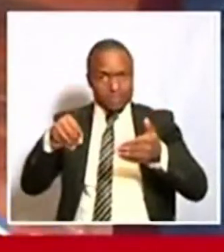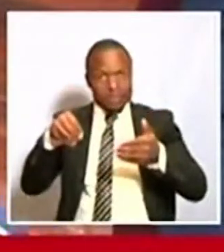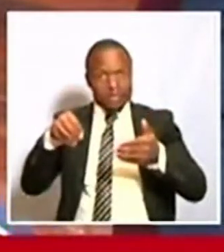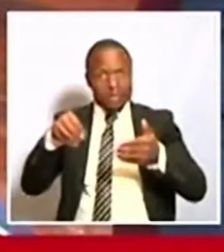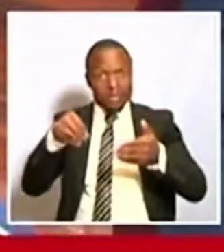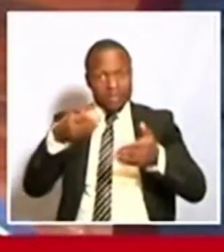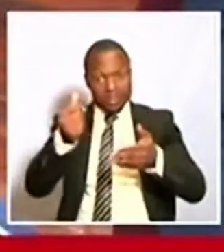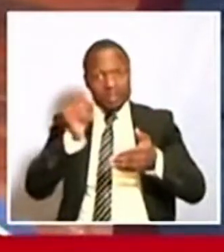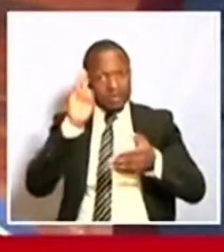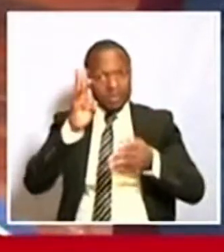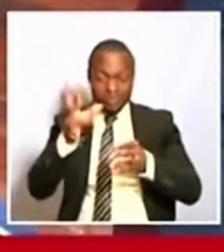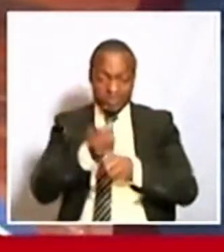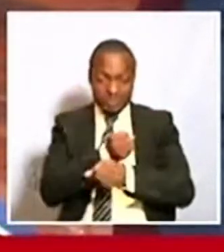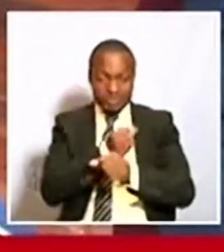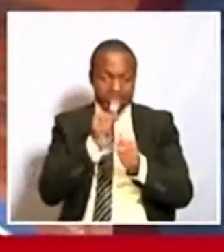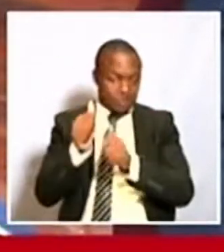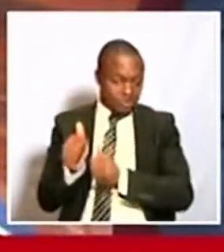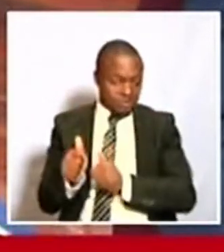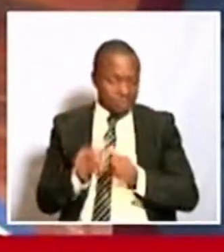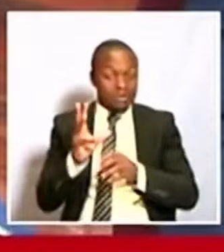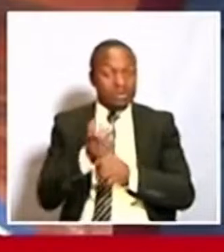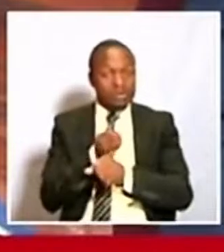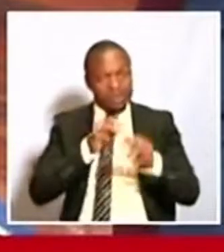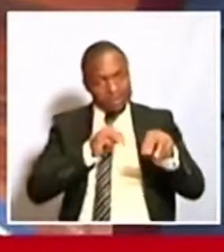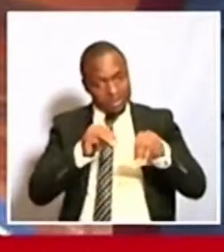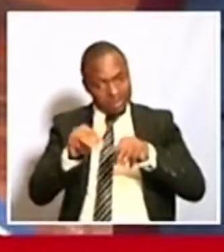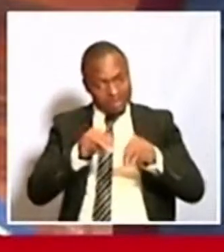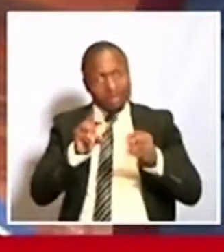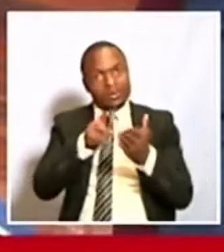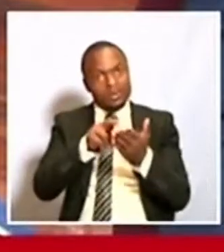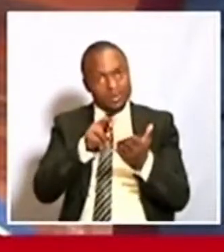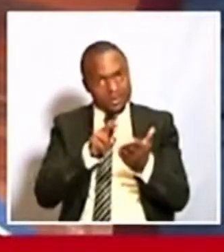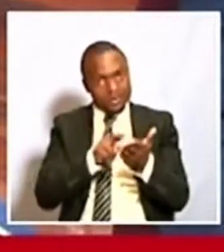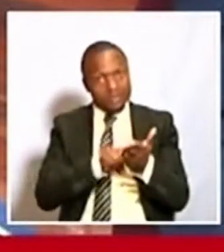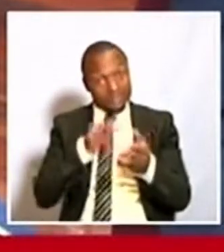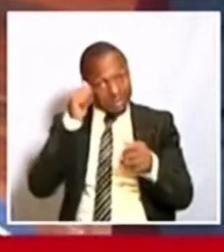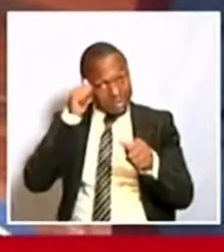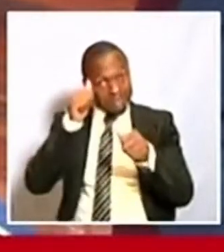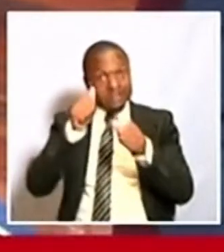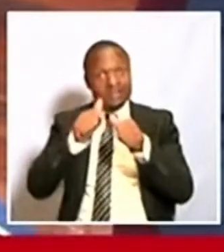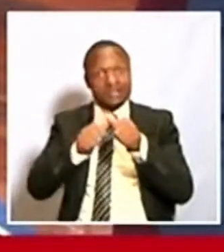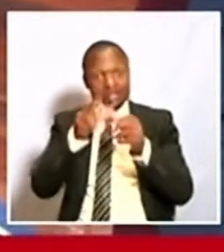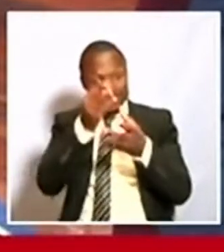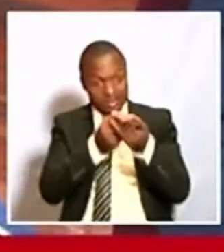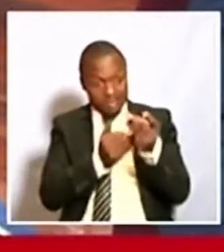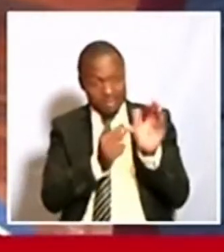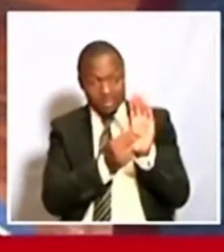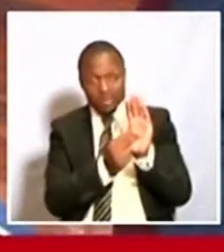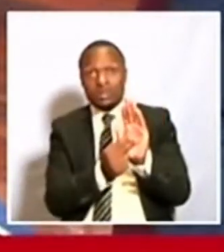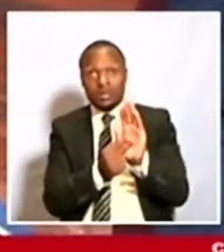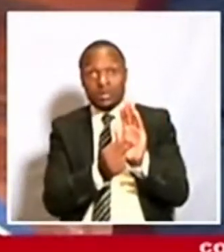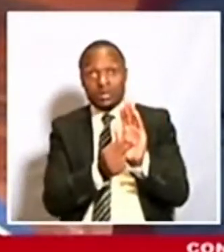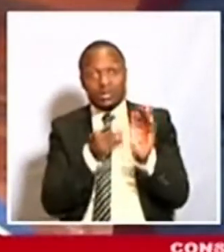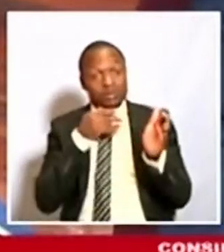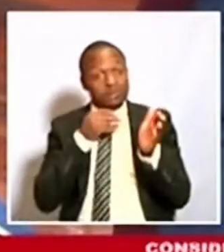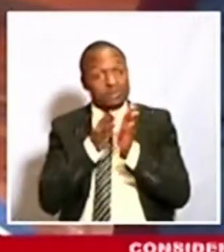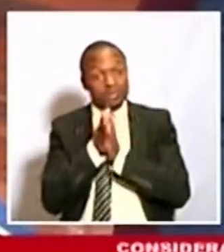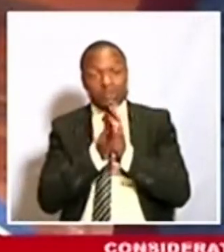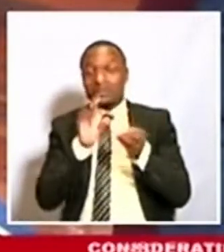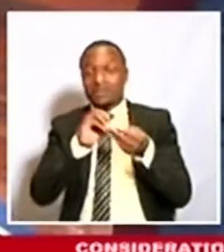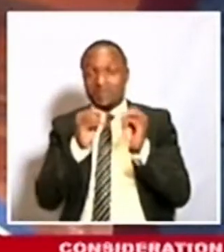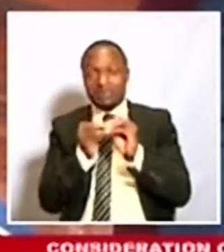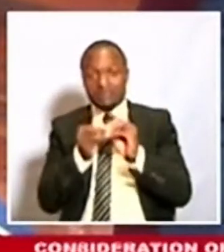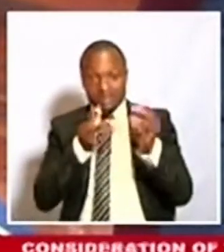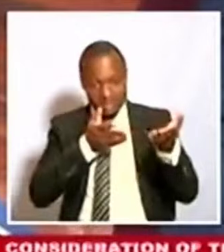The action taken for this is that the management wishes to report that an agreement form stating the interest rate and